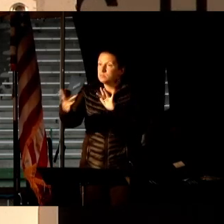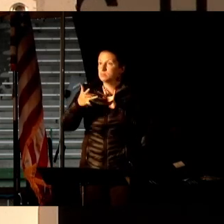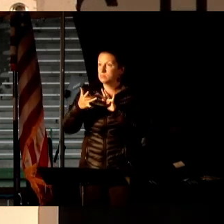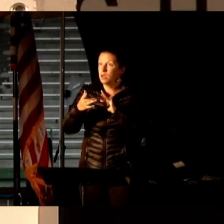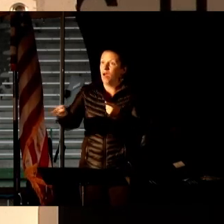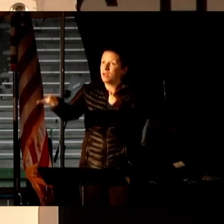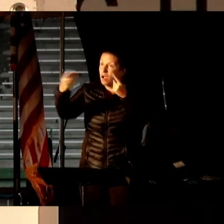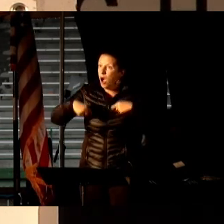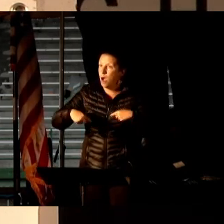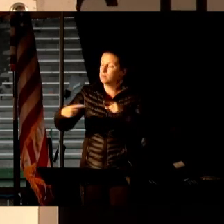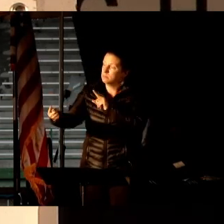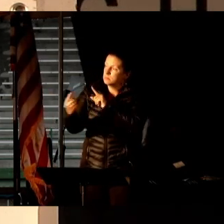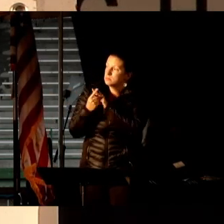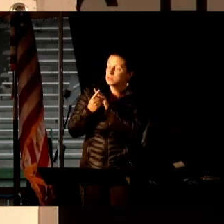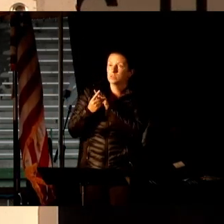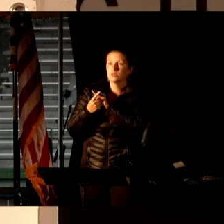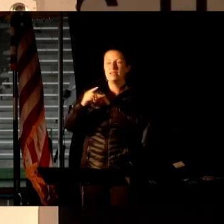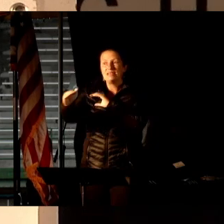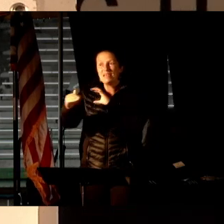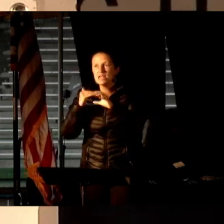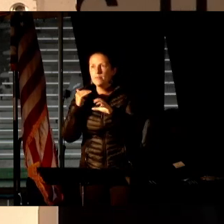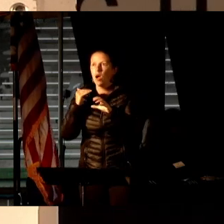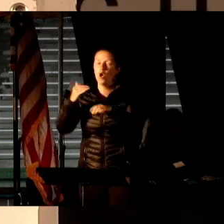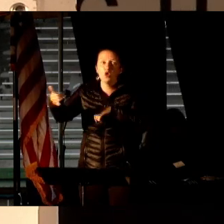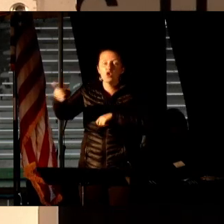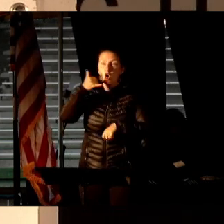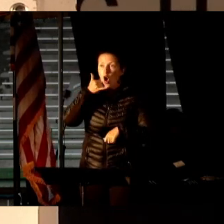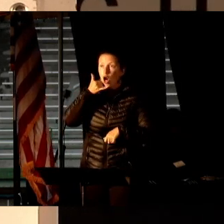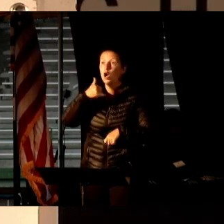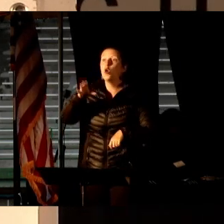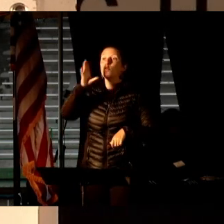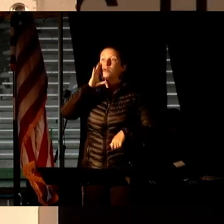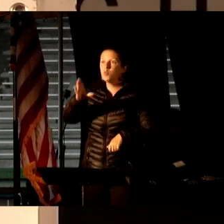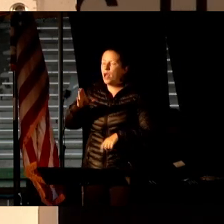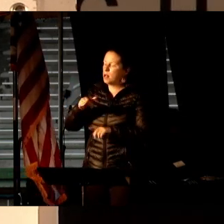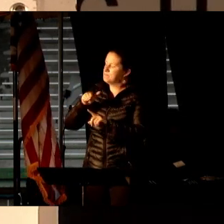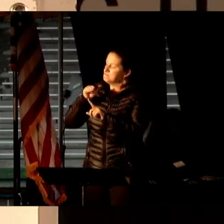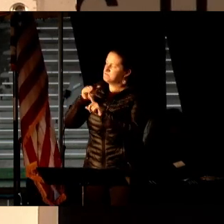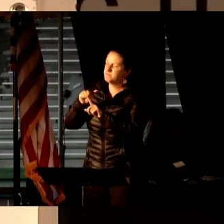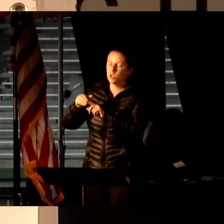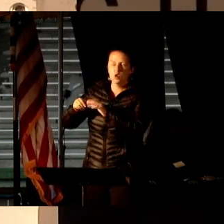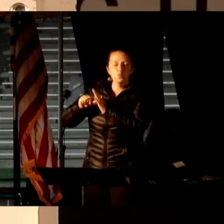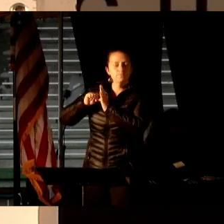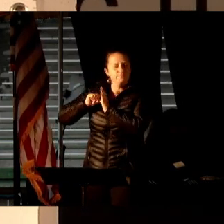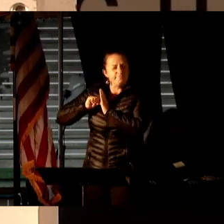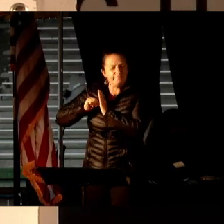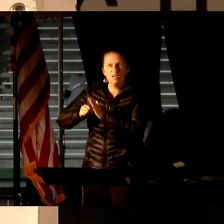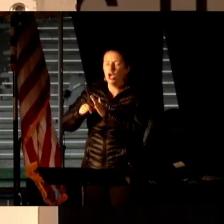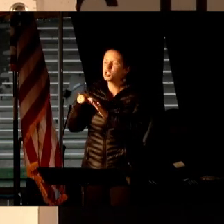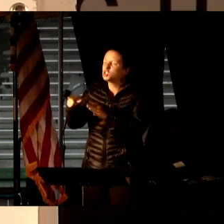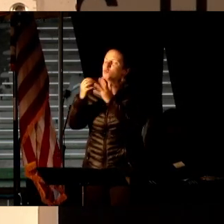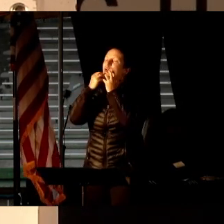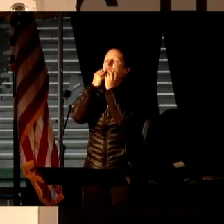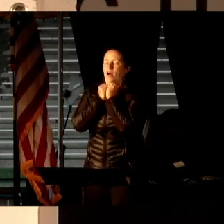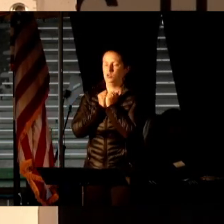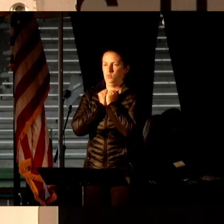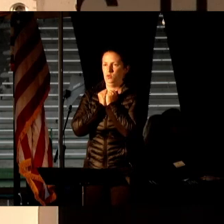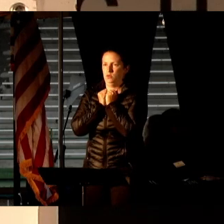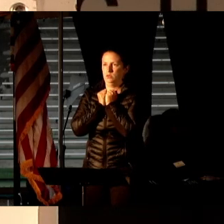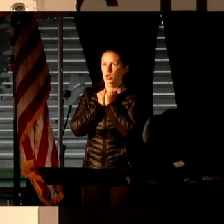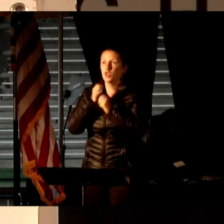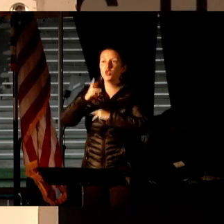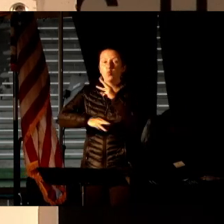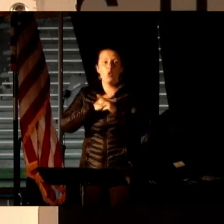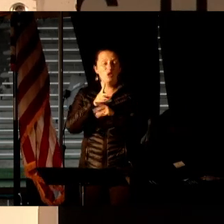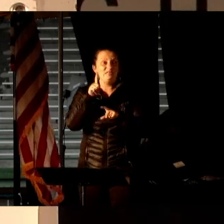want you to reach out to us so we can remind you of how capable and valuable you are, that the world needs people like you in leadership